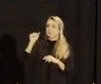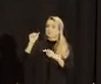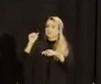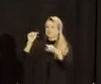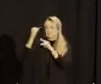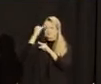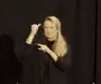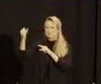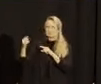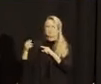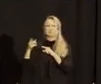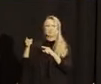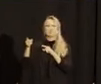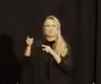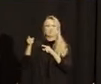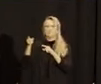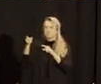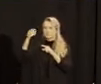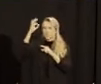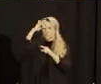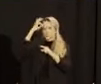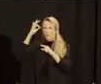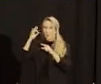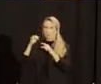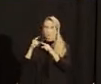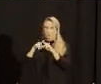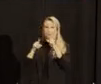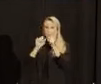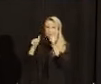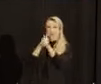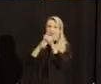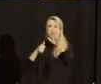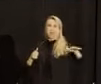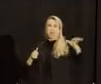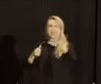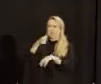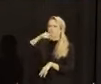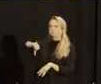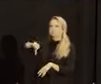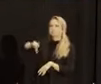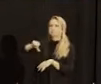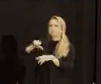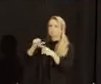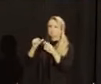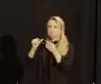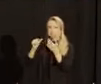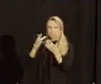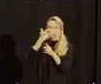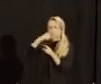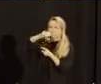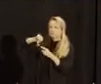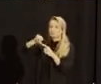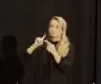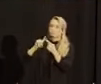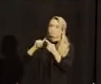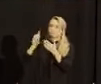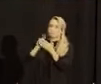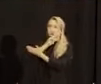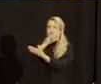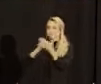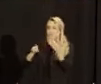and because of a lack of inclusive education and a lack of inclusive and accessible employment